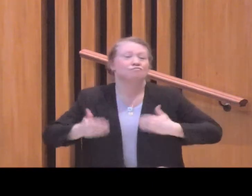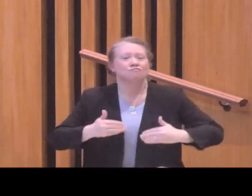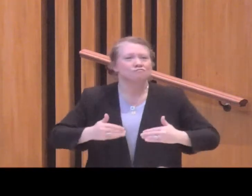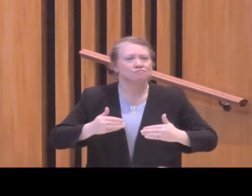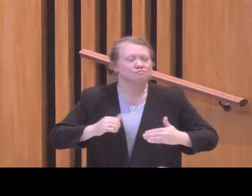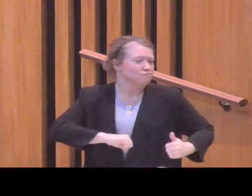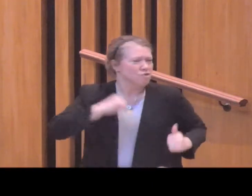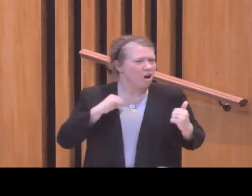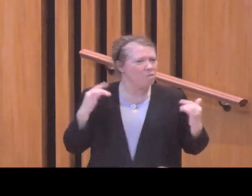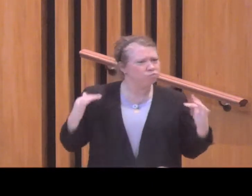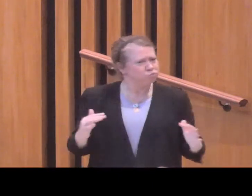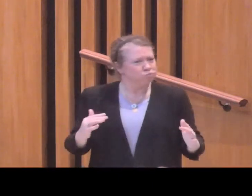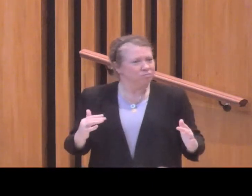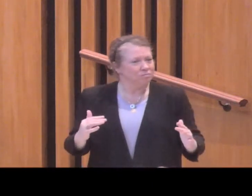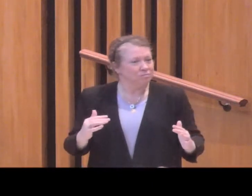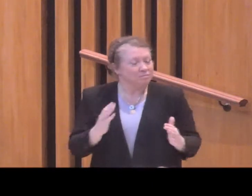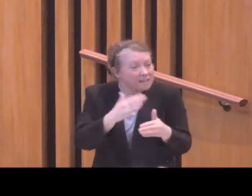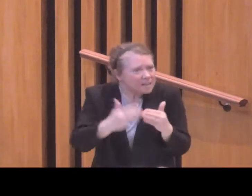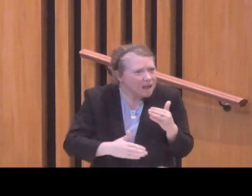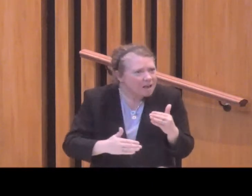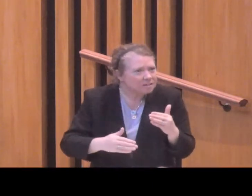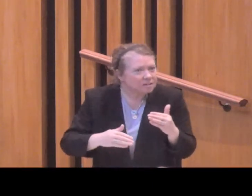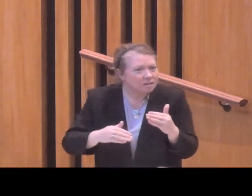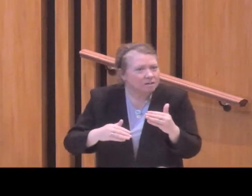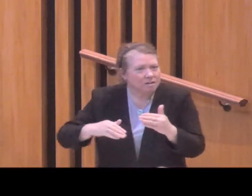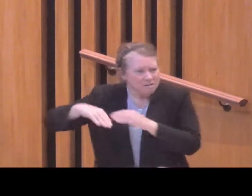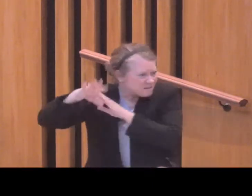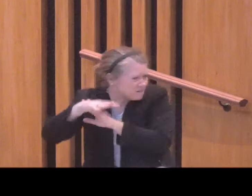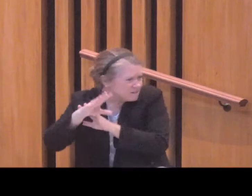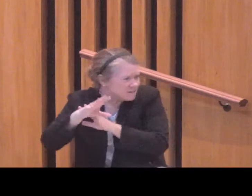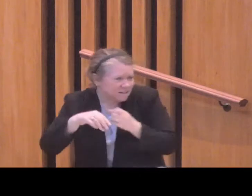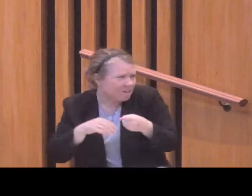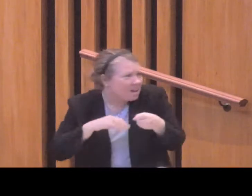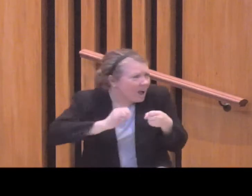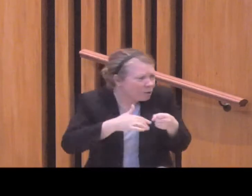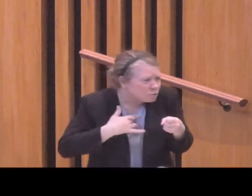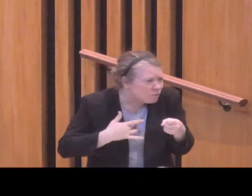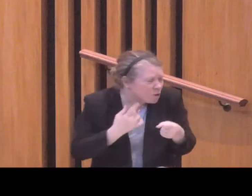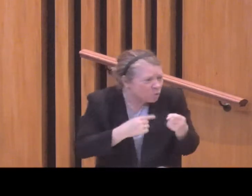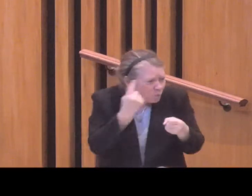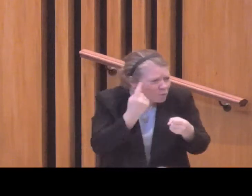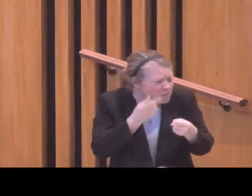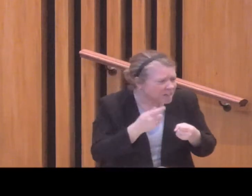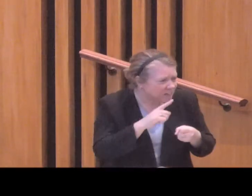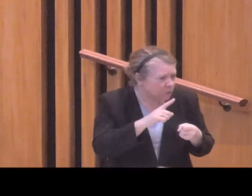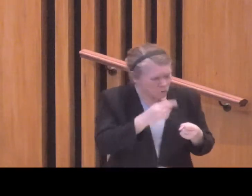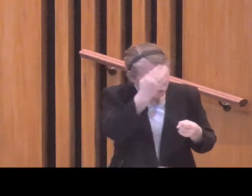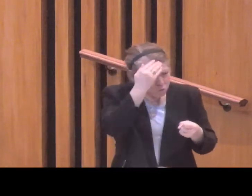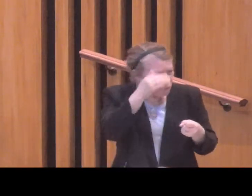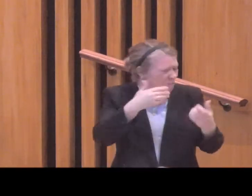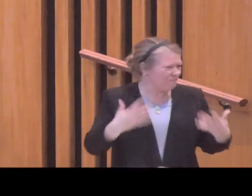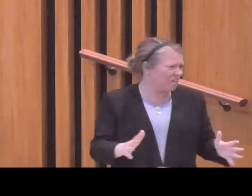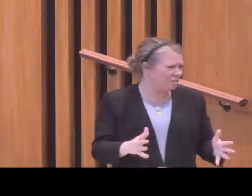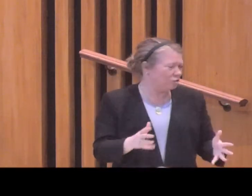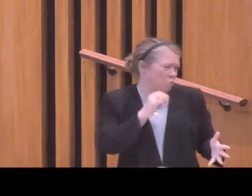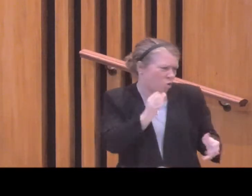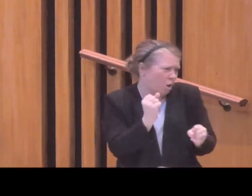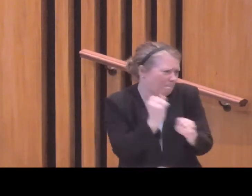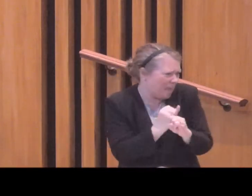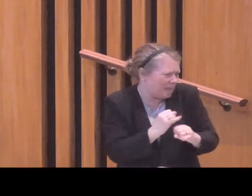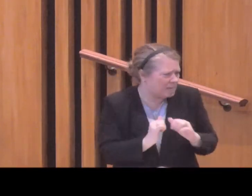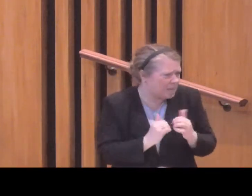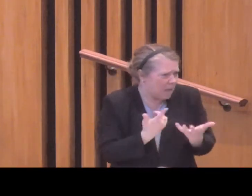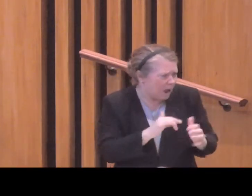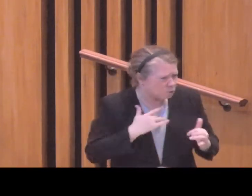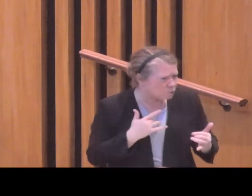And the reporter asked her, well, how did you feel? What were you thinking after you knew that you did not have any hope